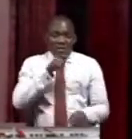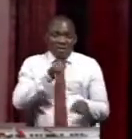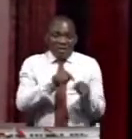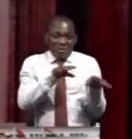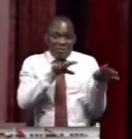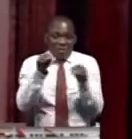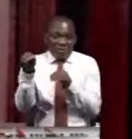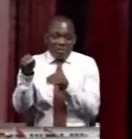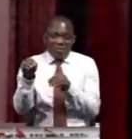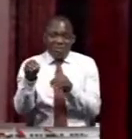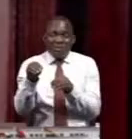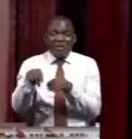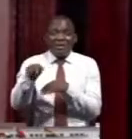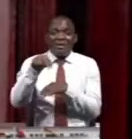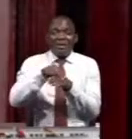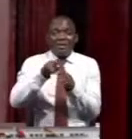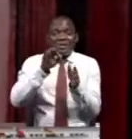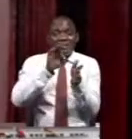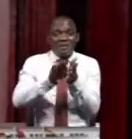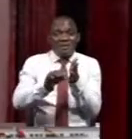the National Collation Center.